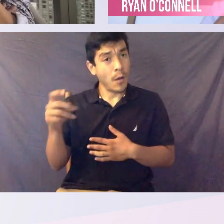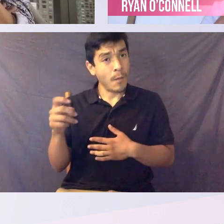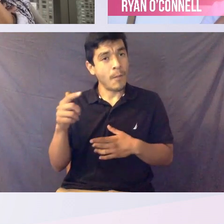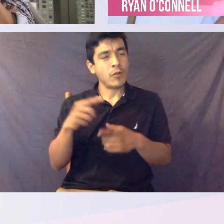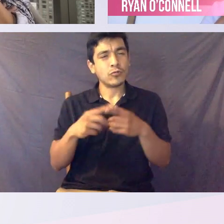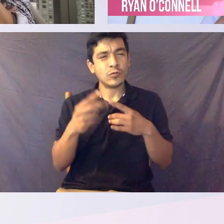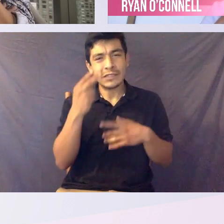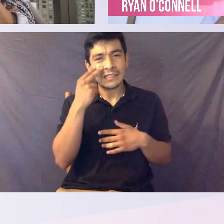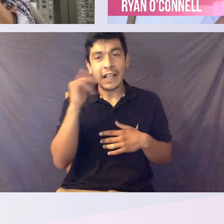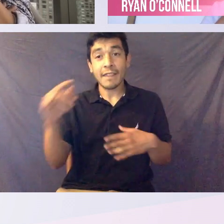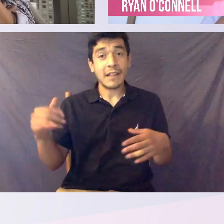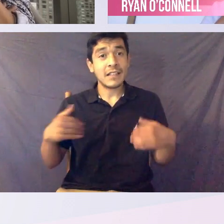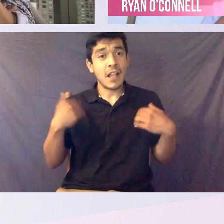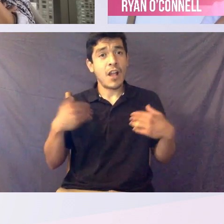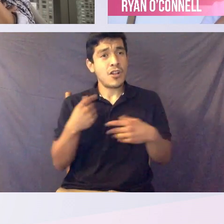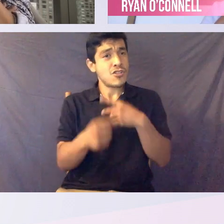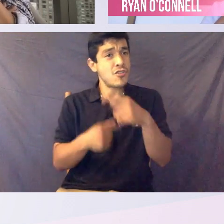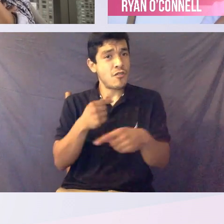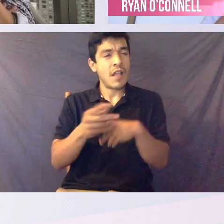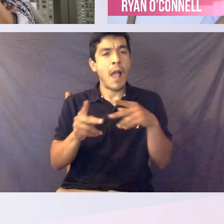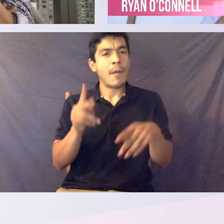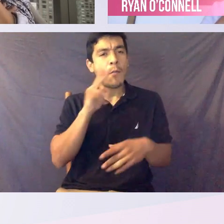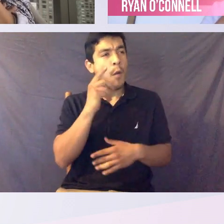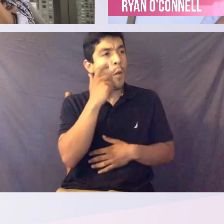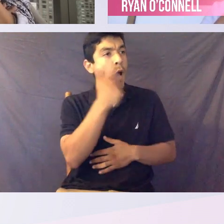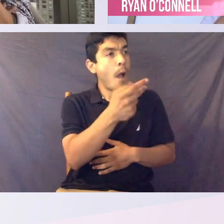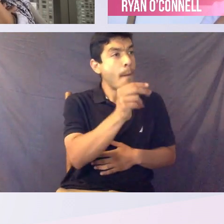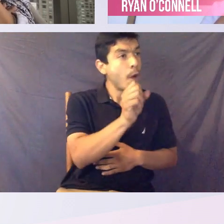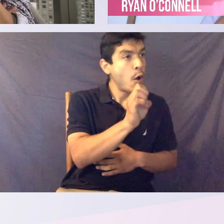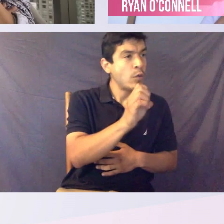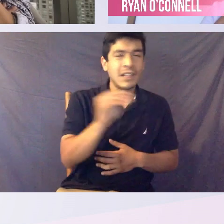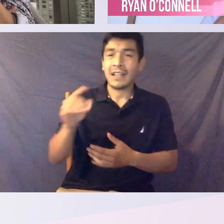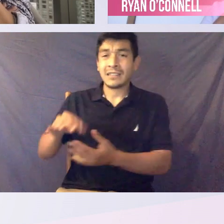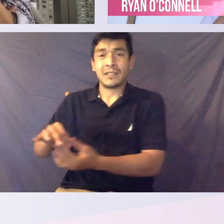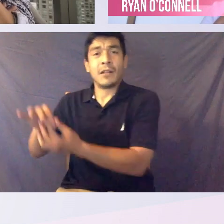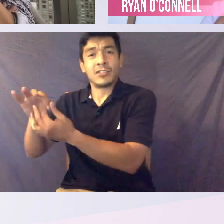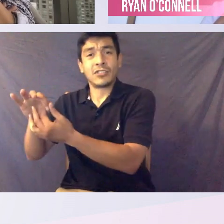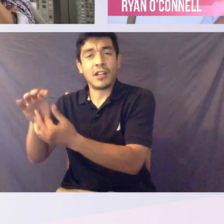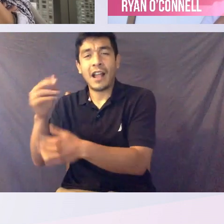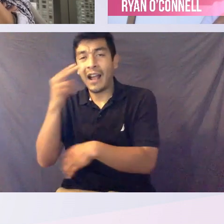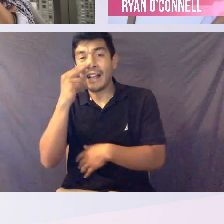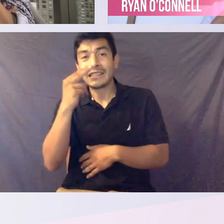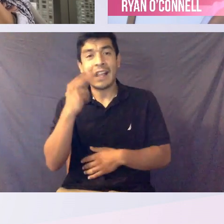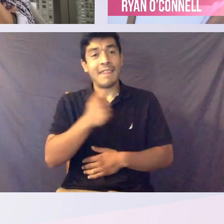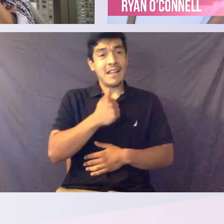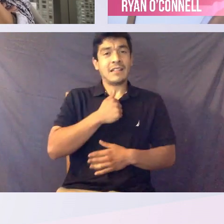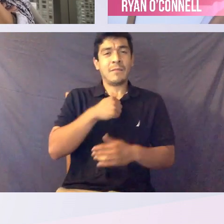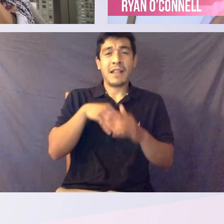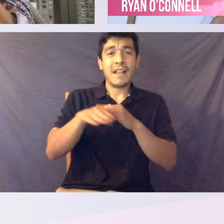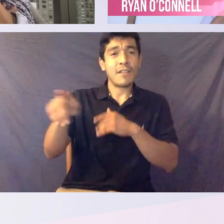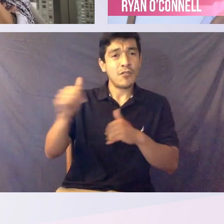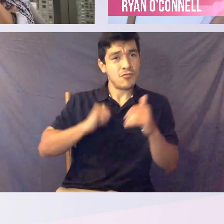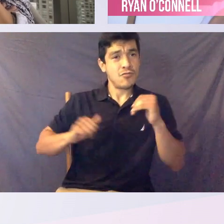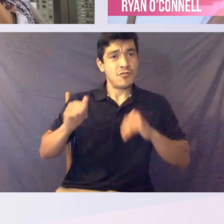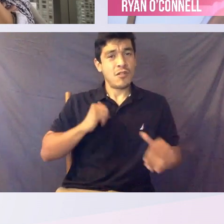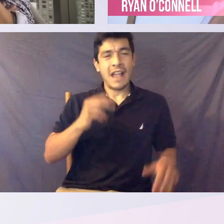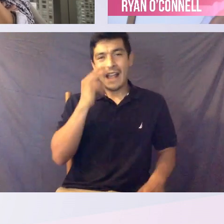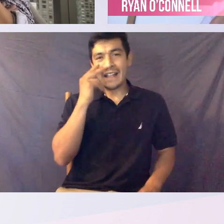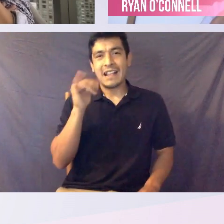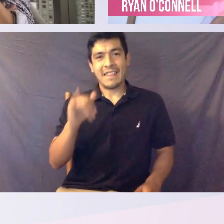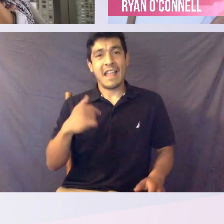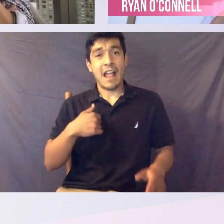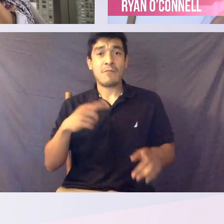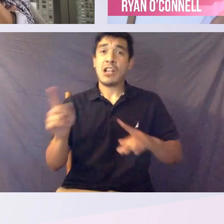generation, they're people who are going to watch Pose and Special and see themselves and not in where they're the protagonist. That's